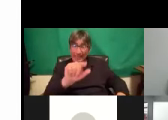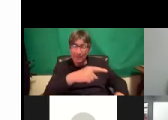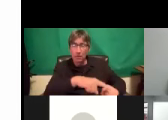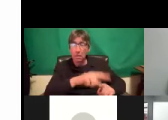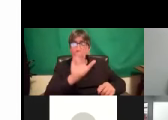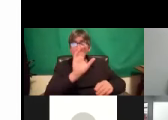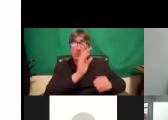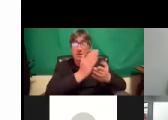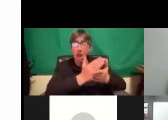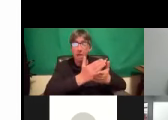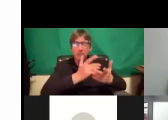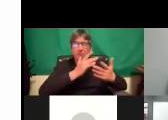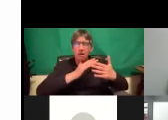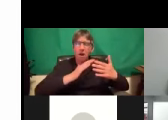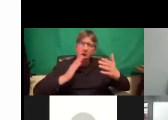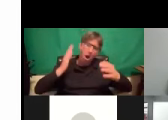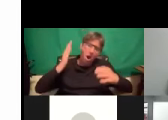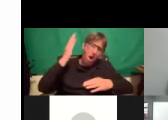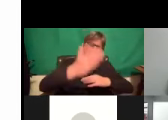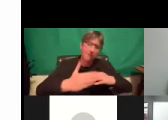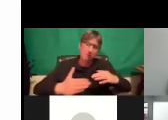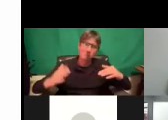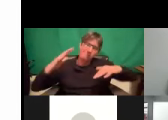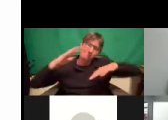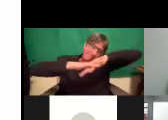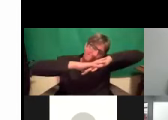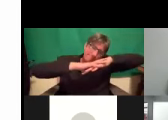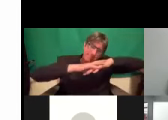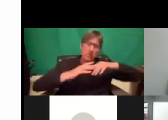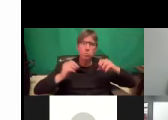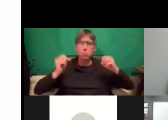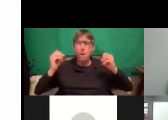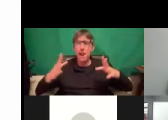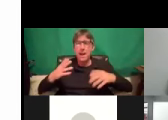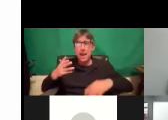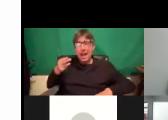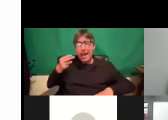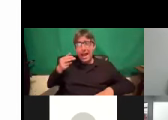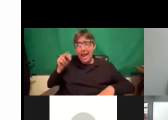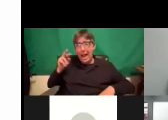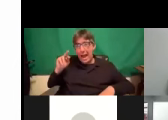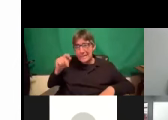either because of the additional cars parking from the Hastings and the Silver Hill stops,